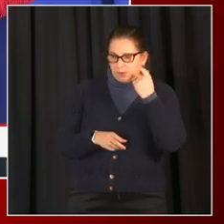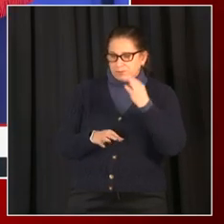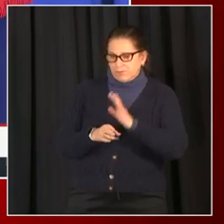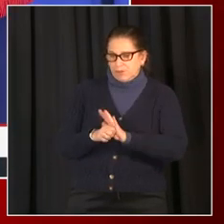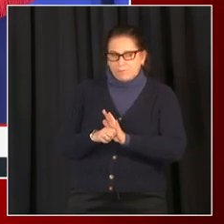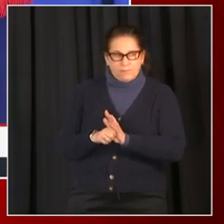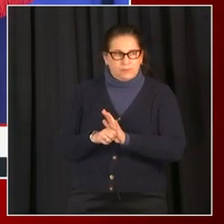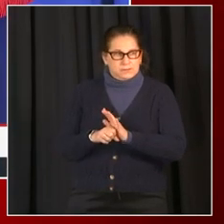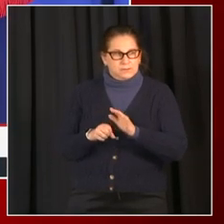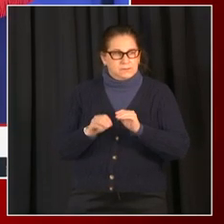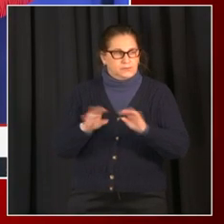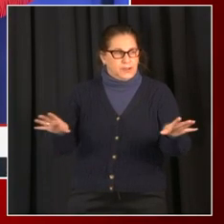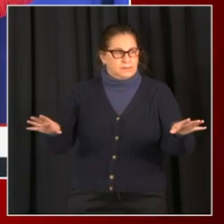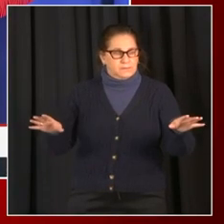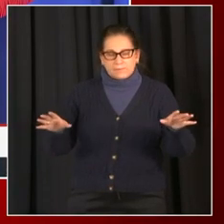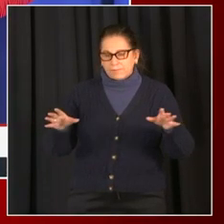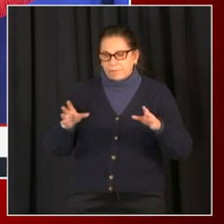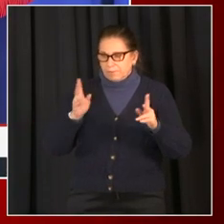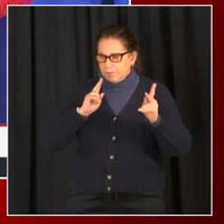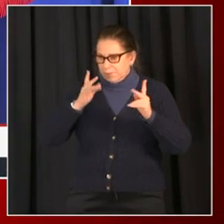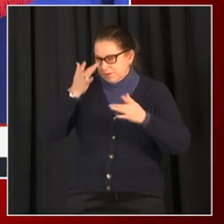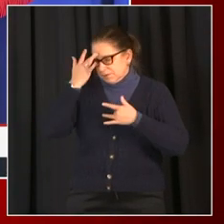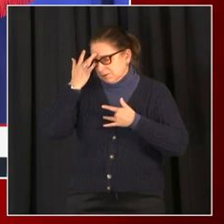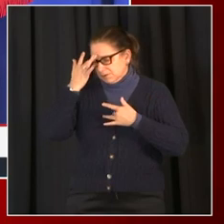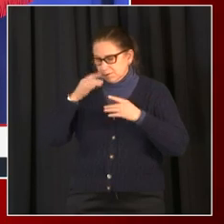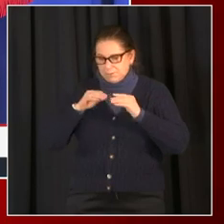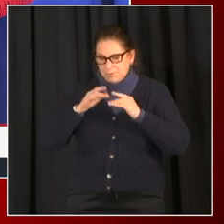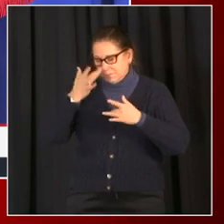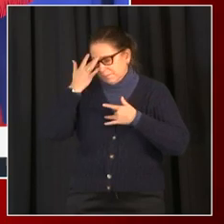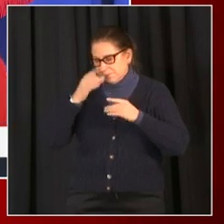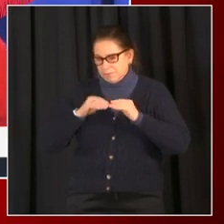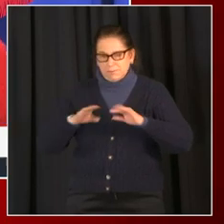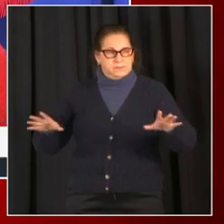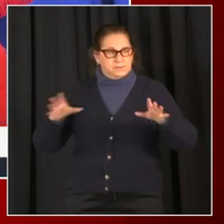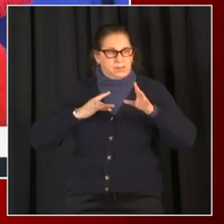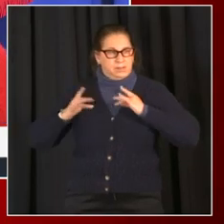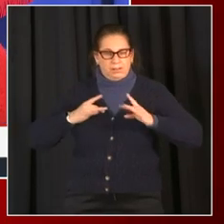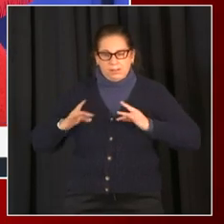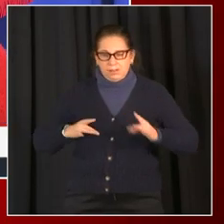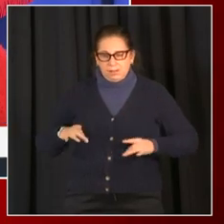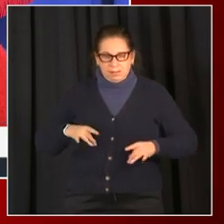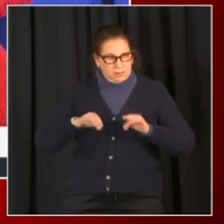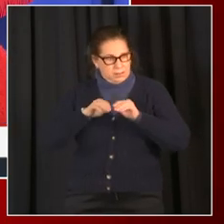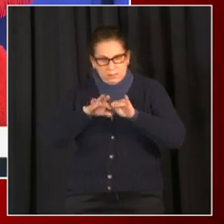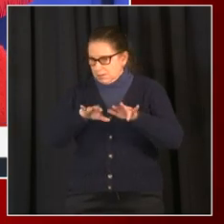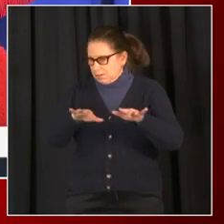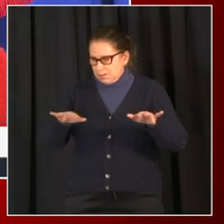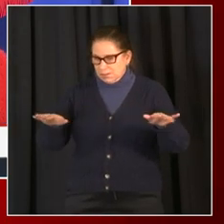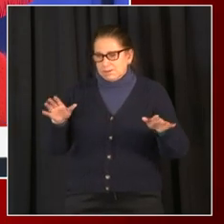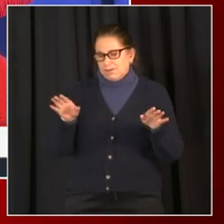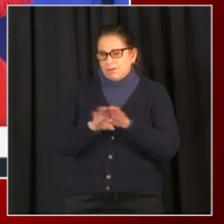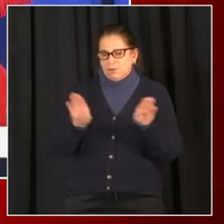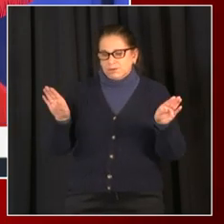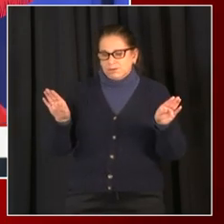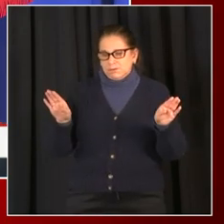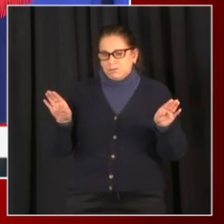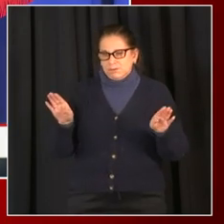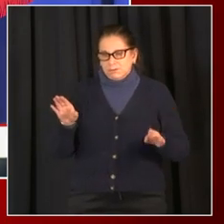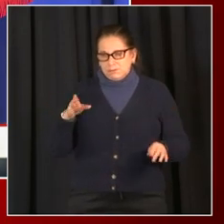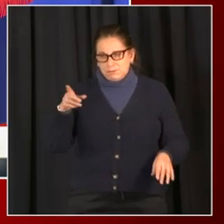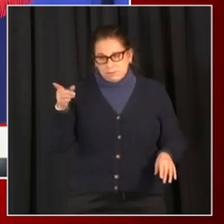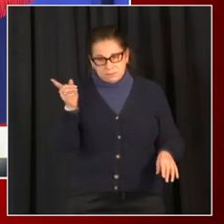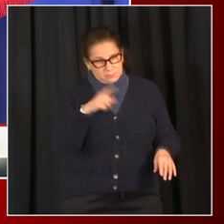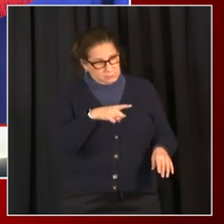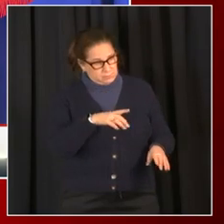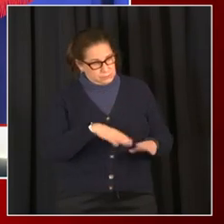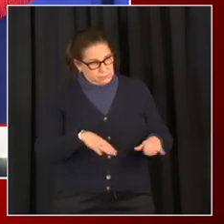it gives me confidence that the system is working as it should. Know of any cases of the virus actually spreading